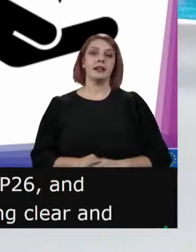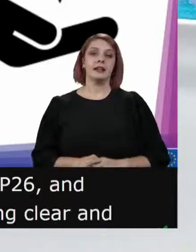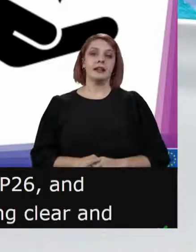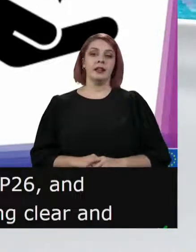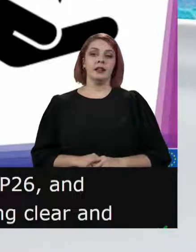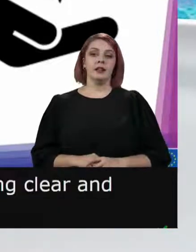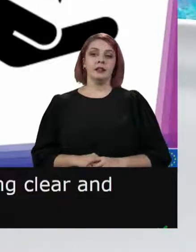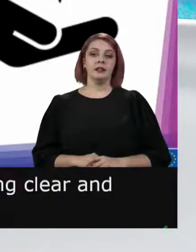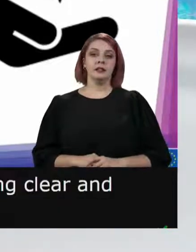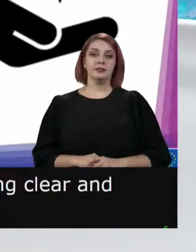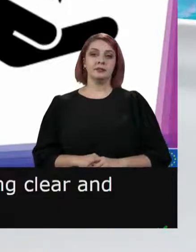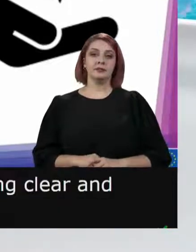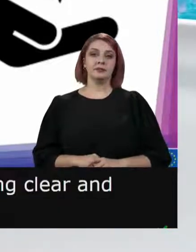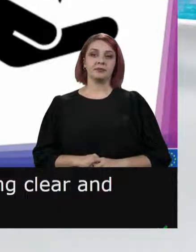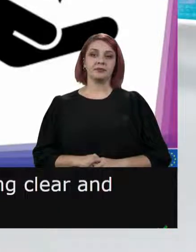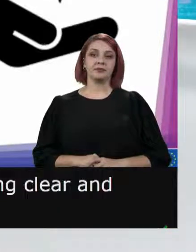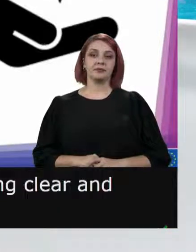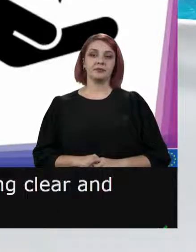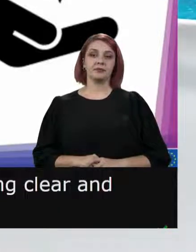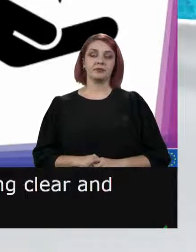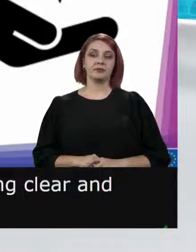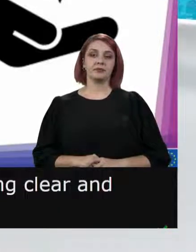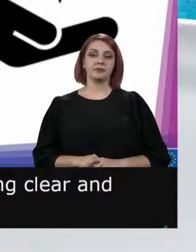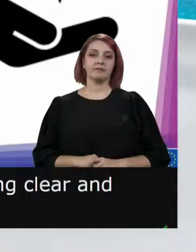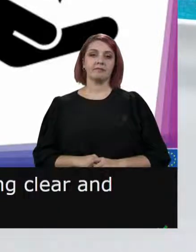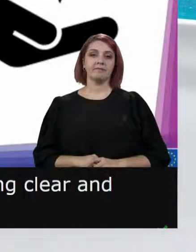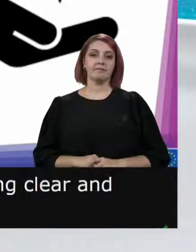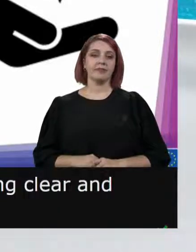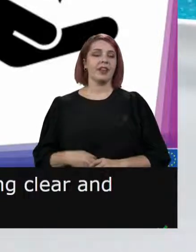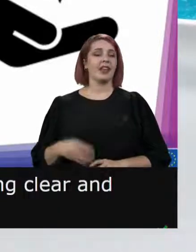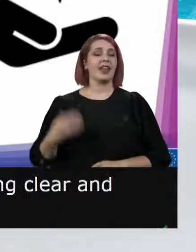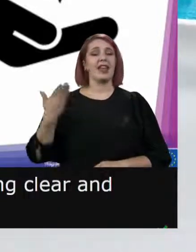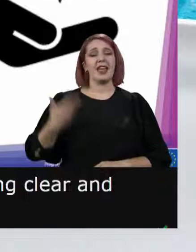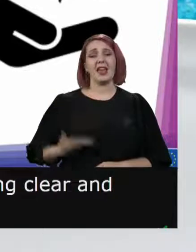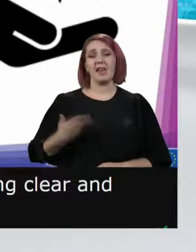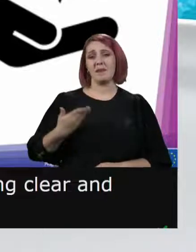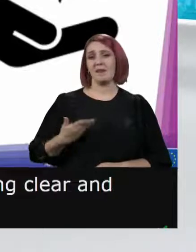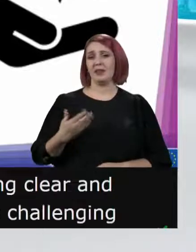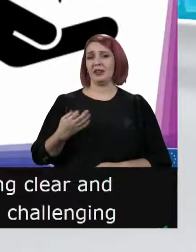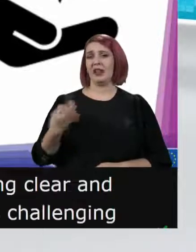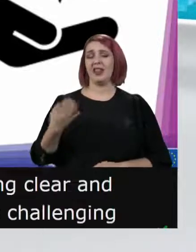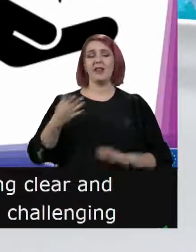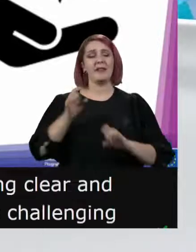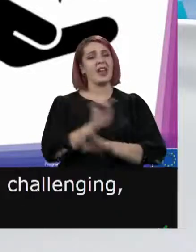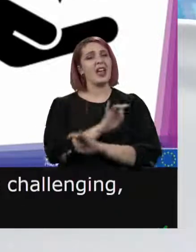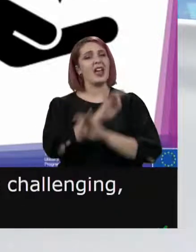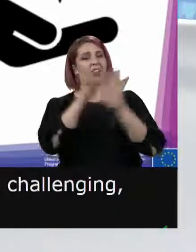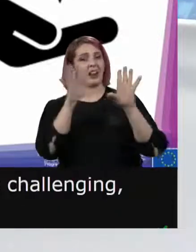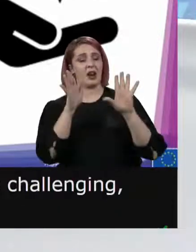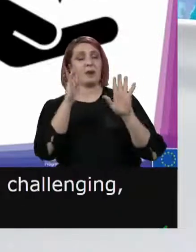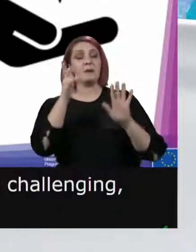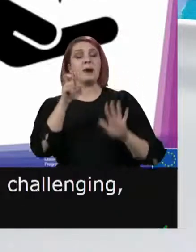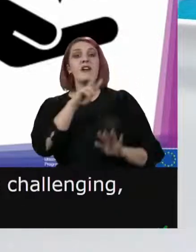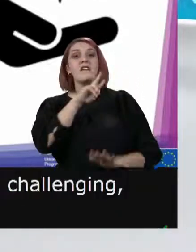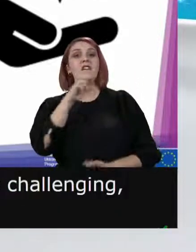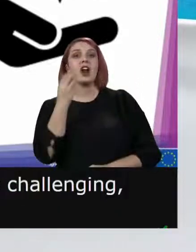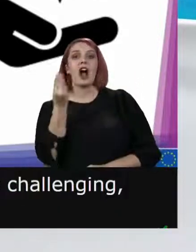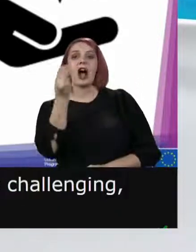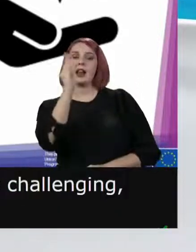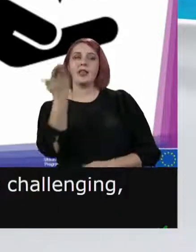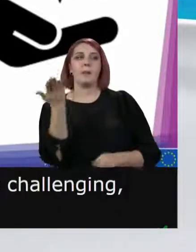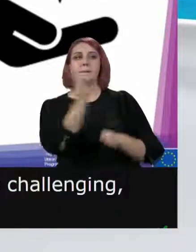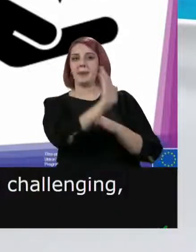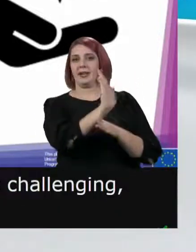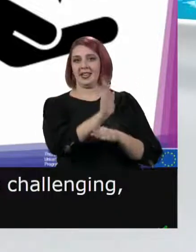value. And this was challenging because it was a double-edged sword. The extent to which designs offered